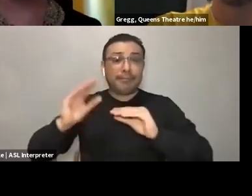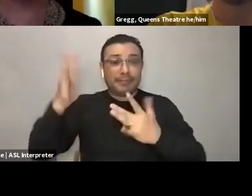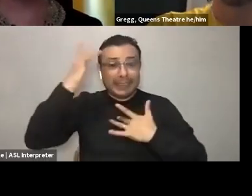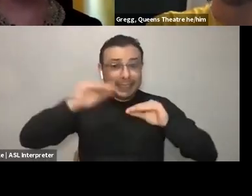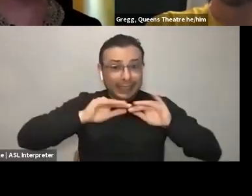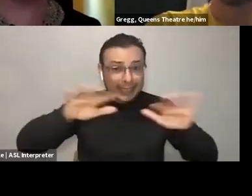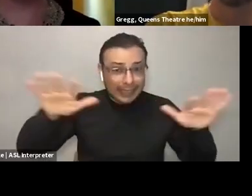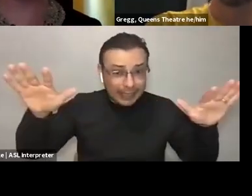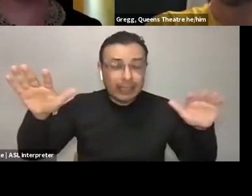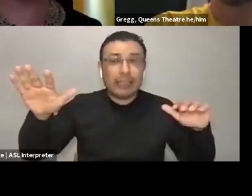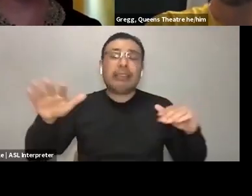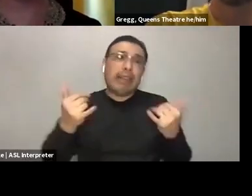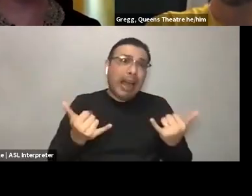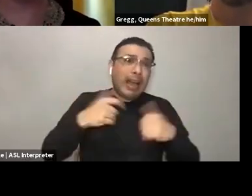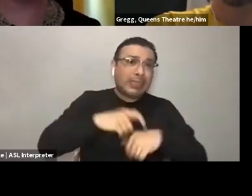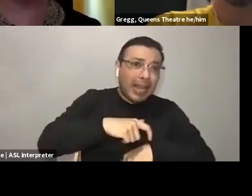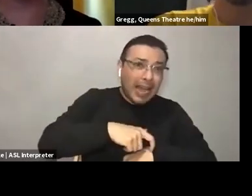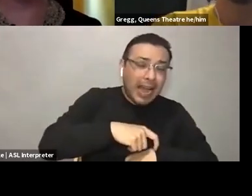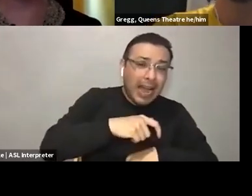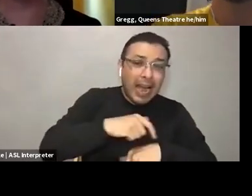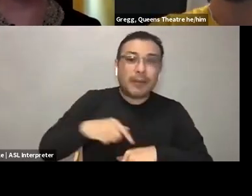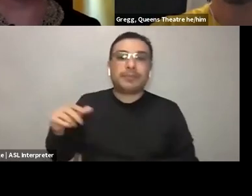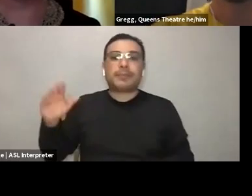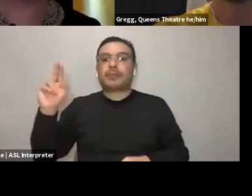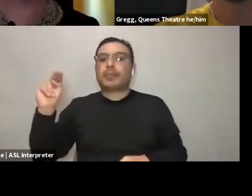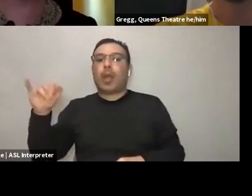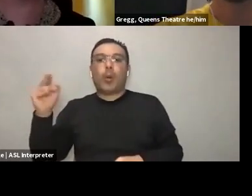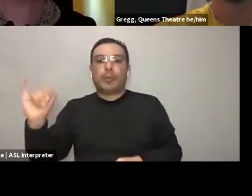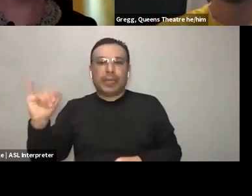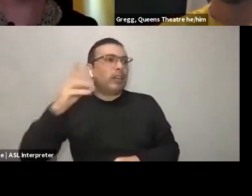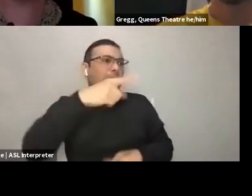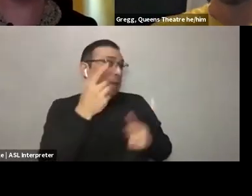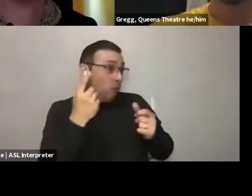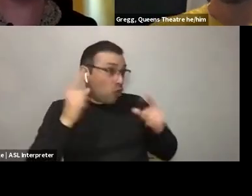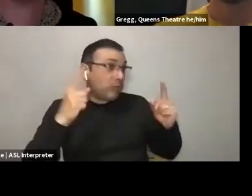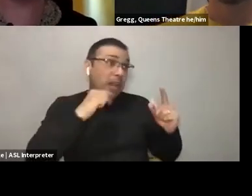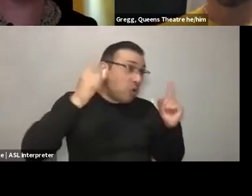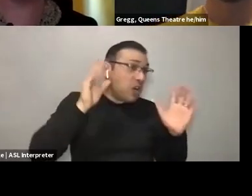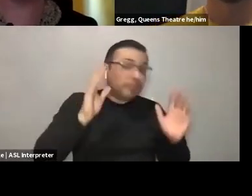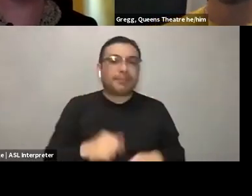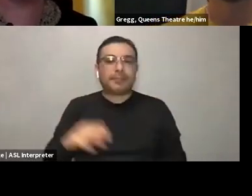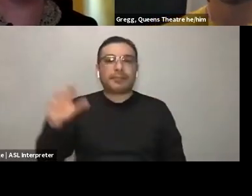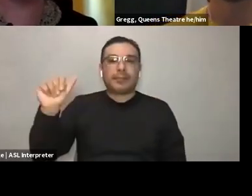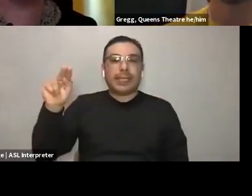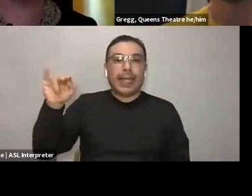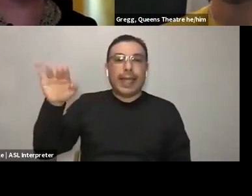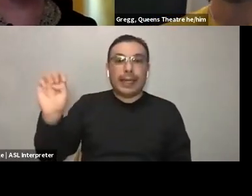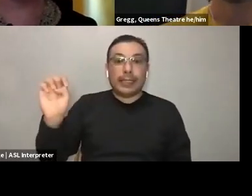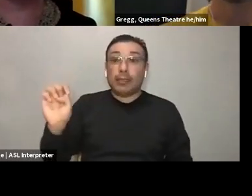paying time to how it works is very true. I know when we've been running programs at MoMA, we've been checking in even in the middle of the program. Yes.